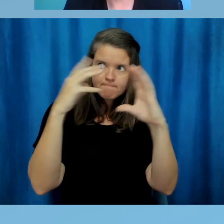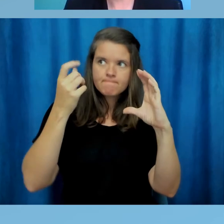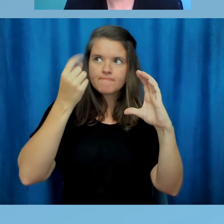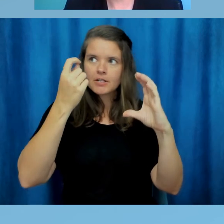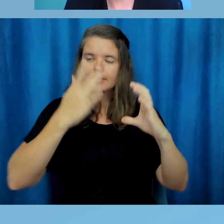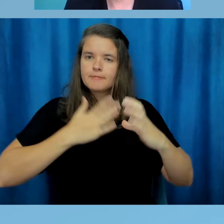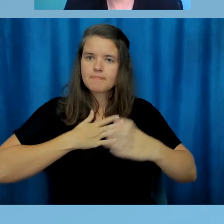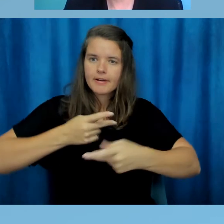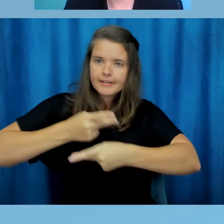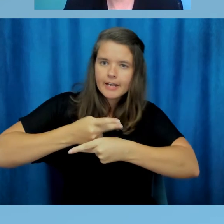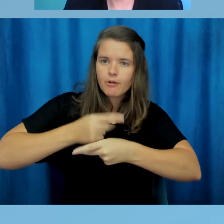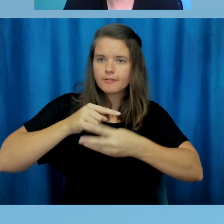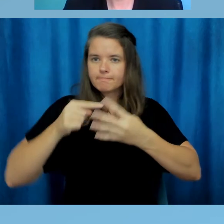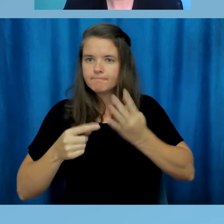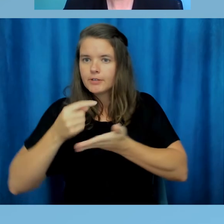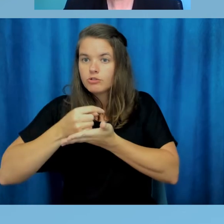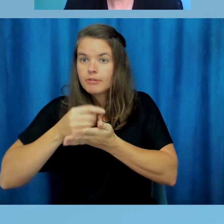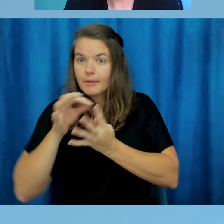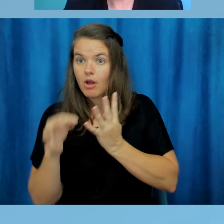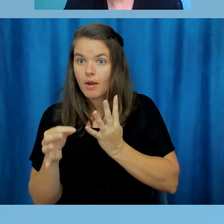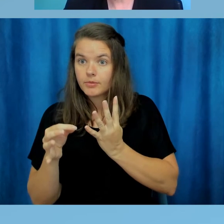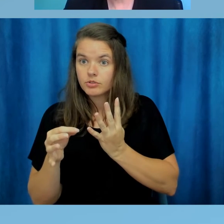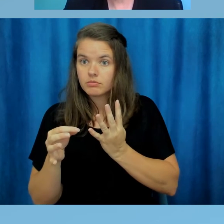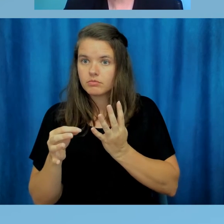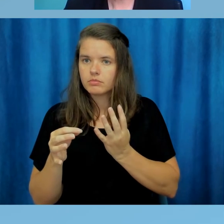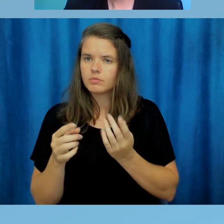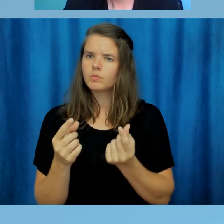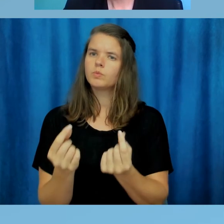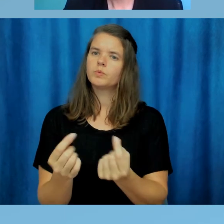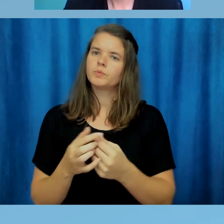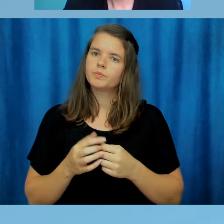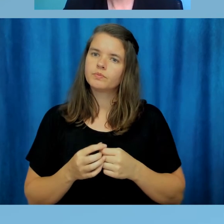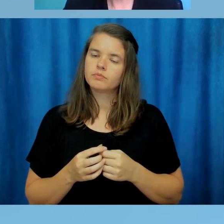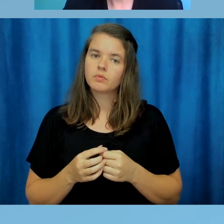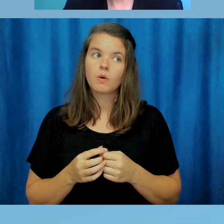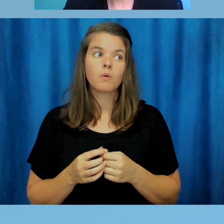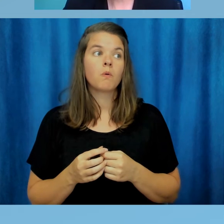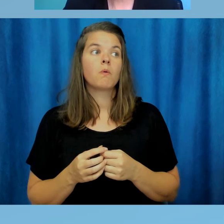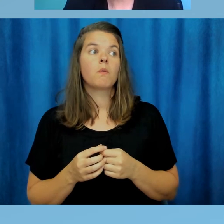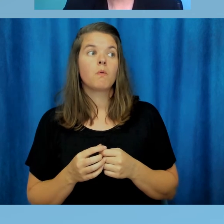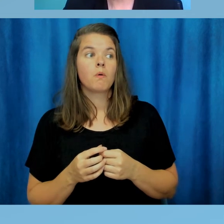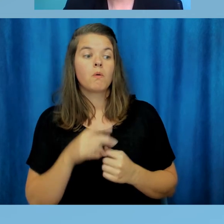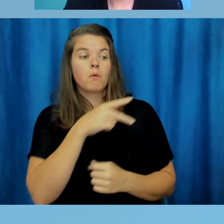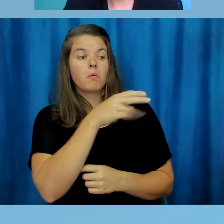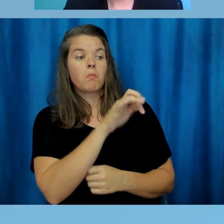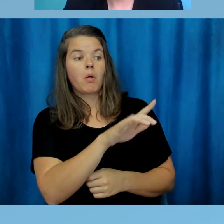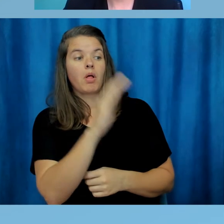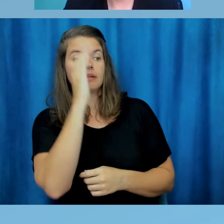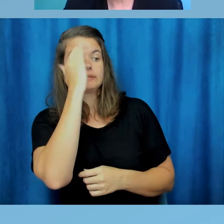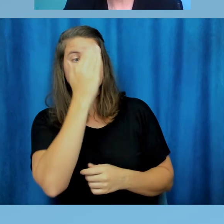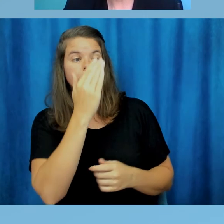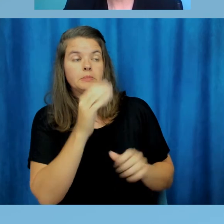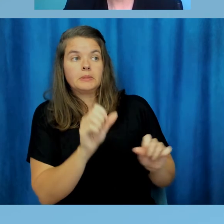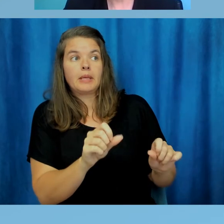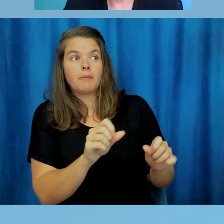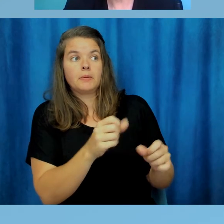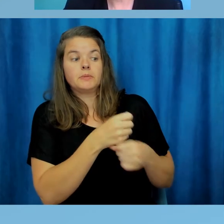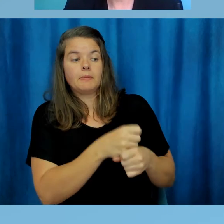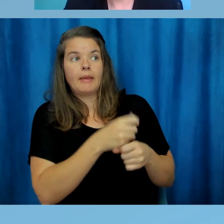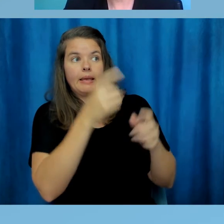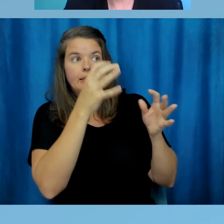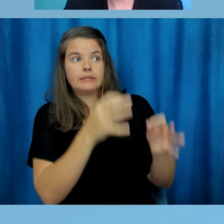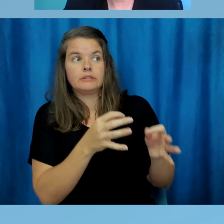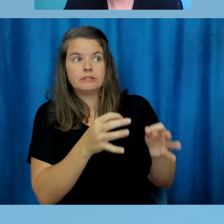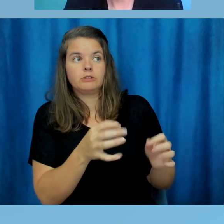his care and treatment options. Do you do nothing because Paul seems capable of making his